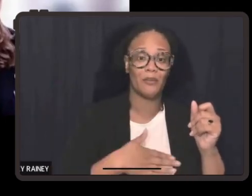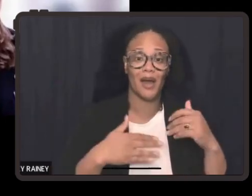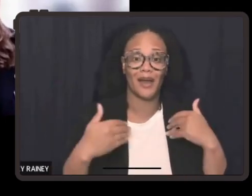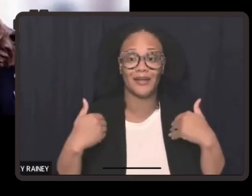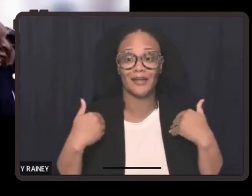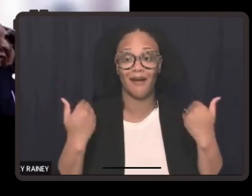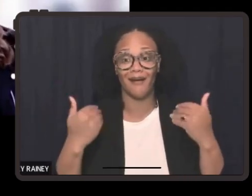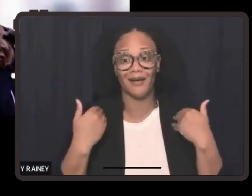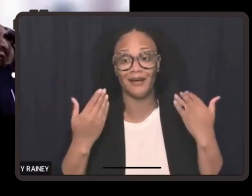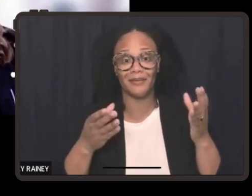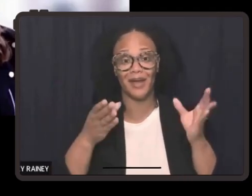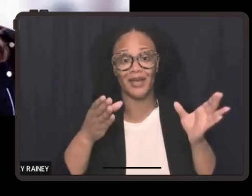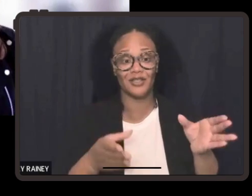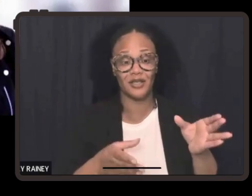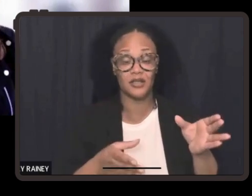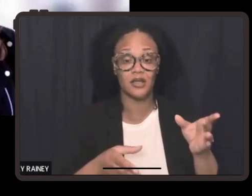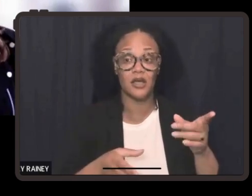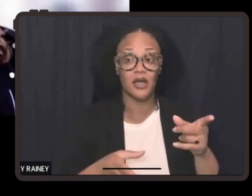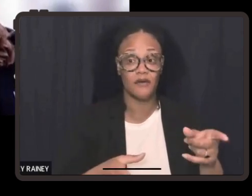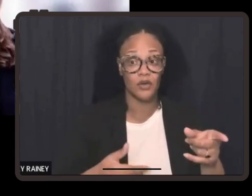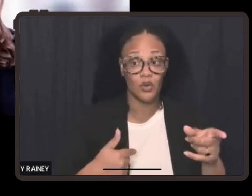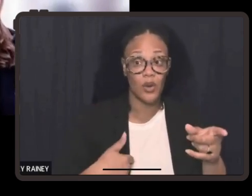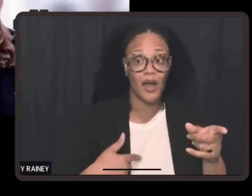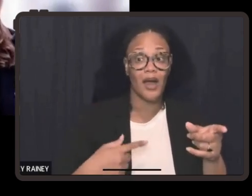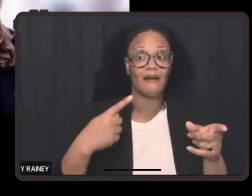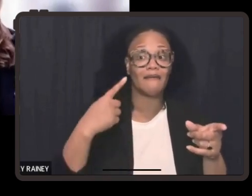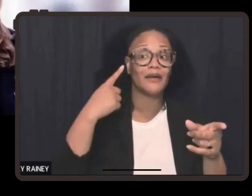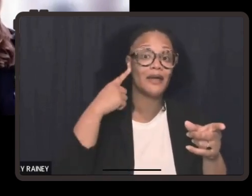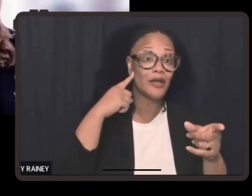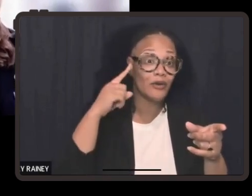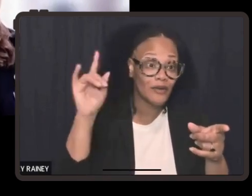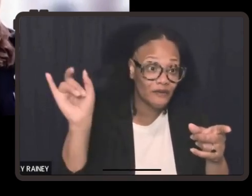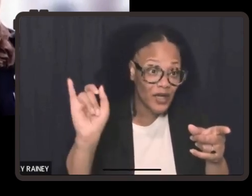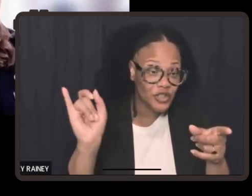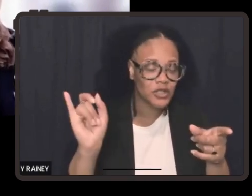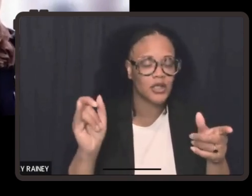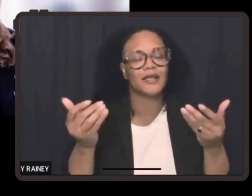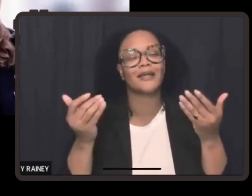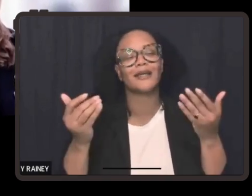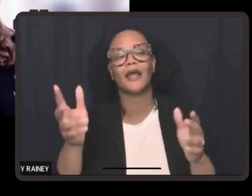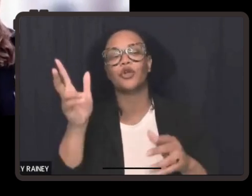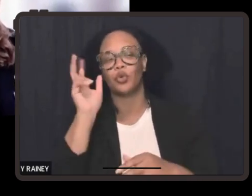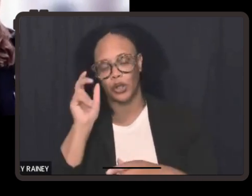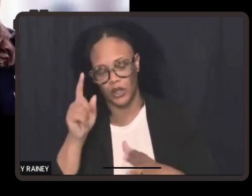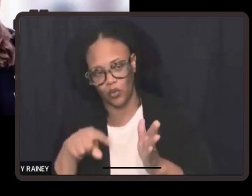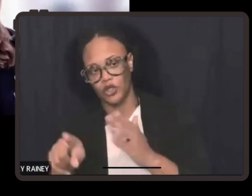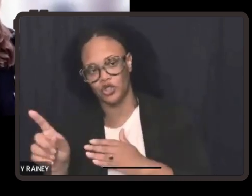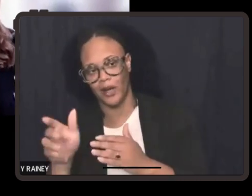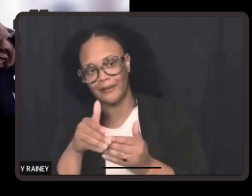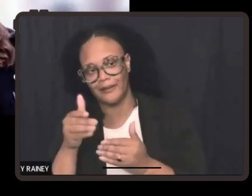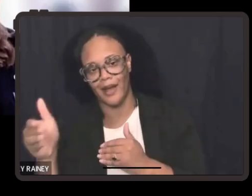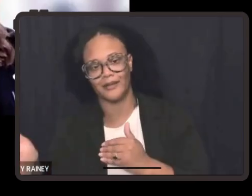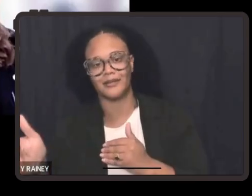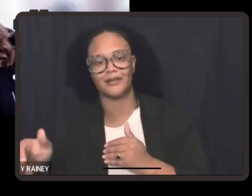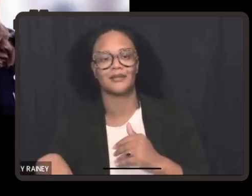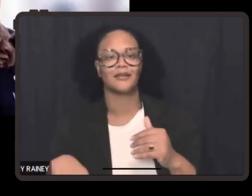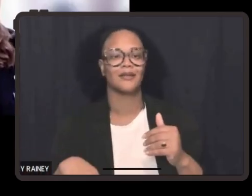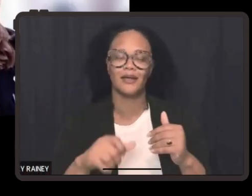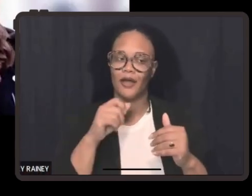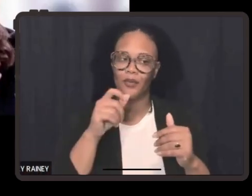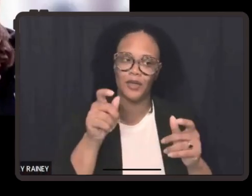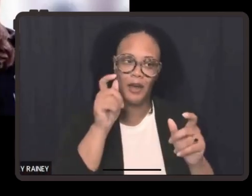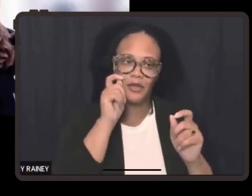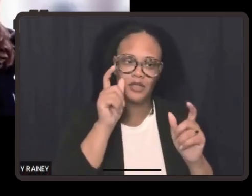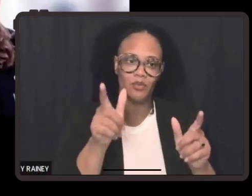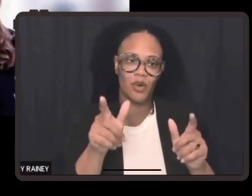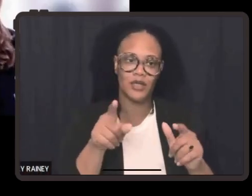know, ear infections equals hearing check, and to keep abreast of that. And it wouldn't surprise me that you need to change. I'm